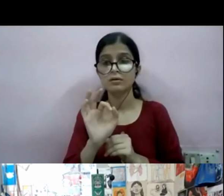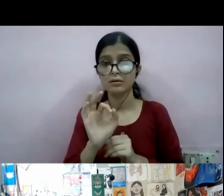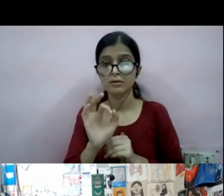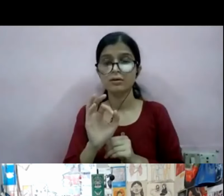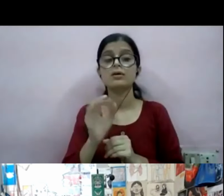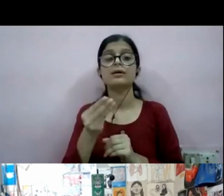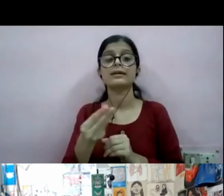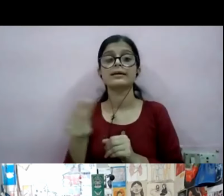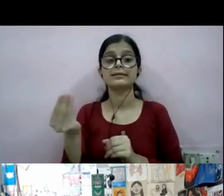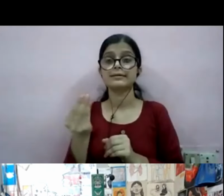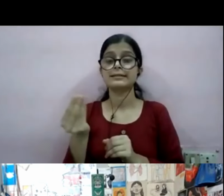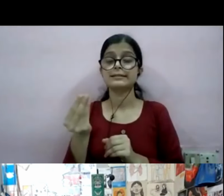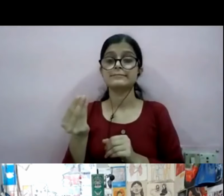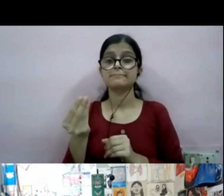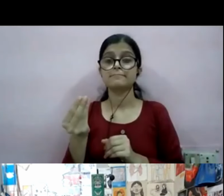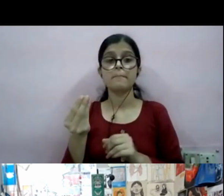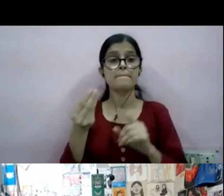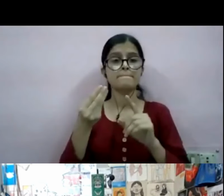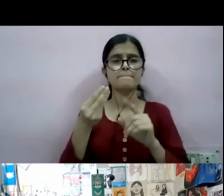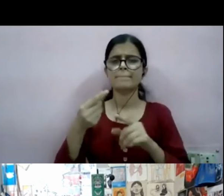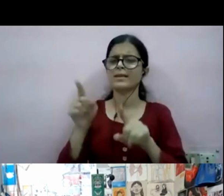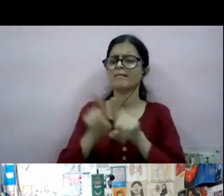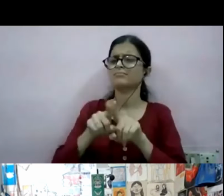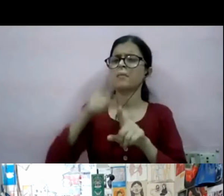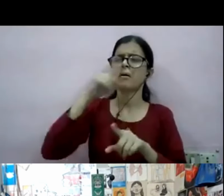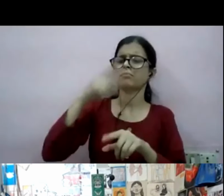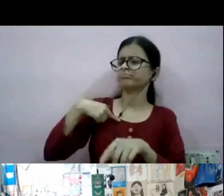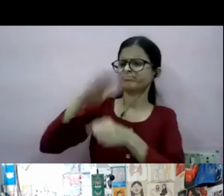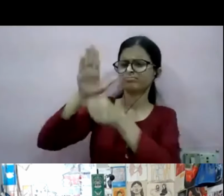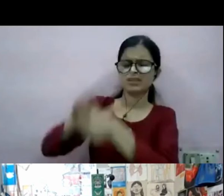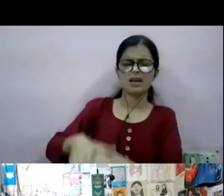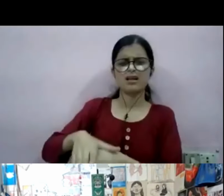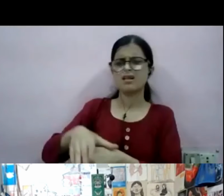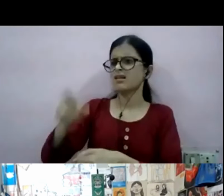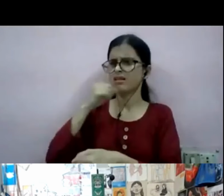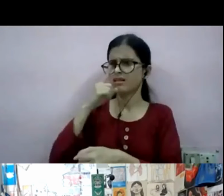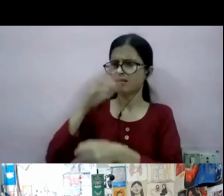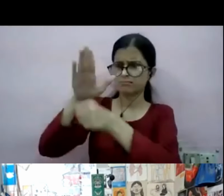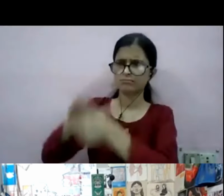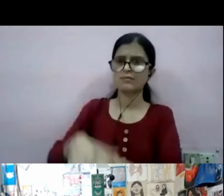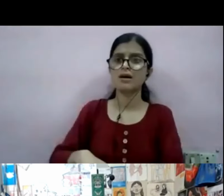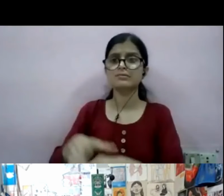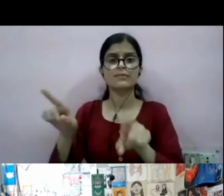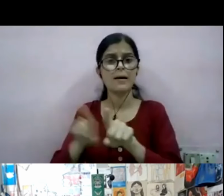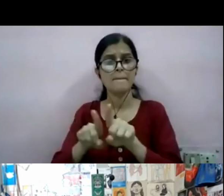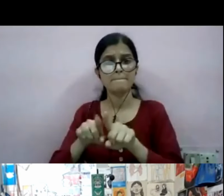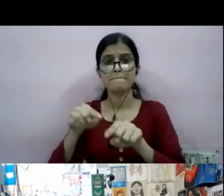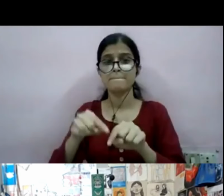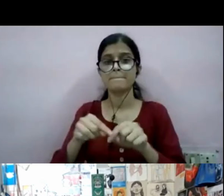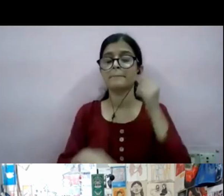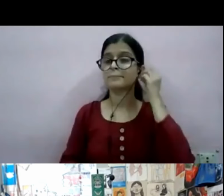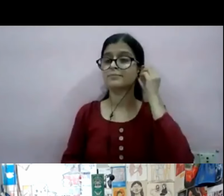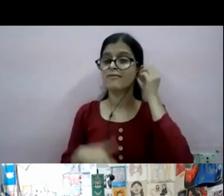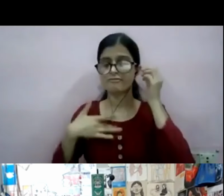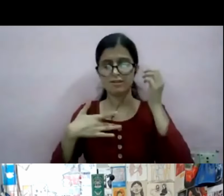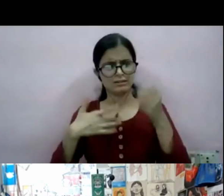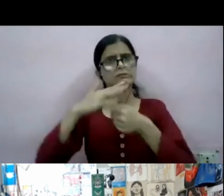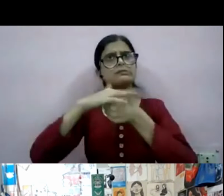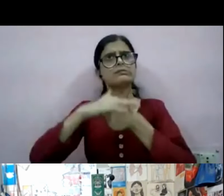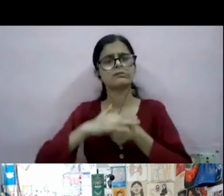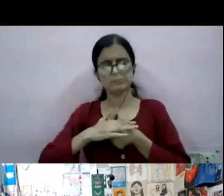paternalistic dominance. And she says it is insidious because it is often not perceived as oppressive.